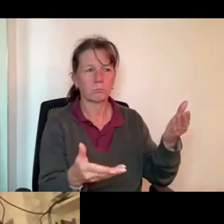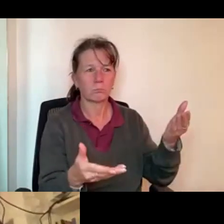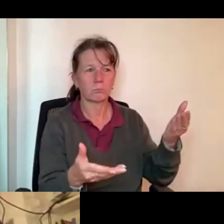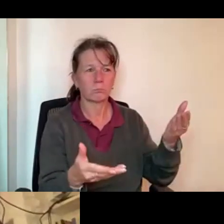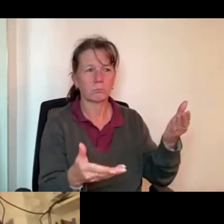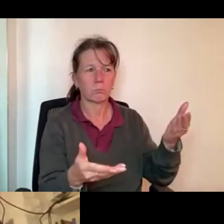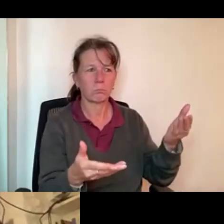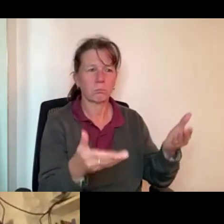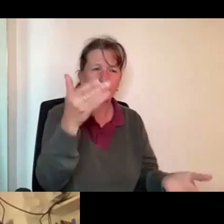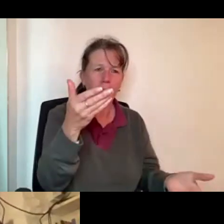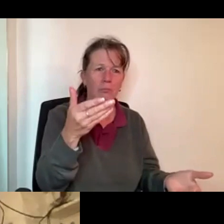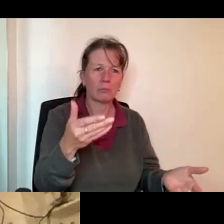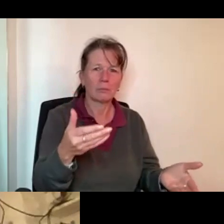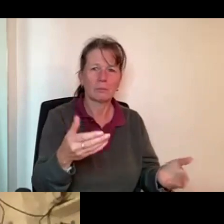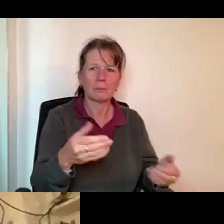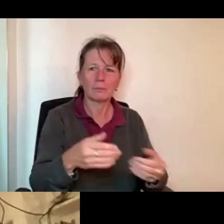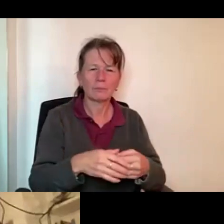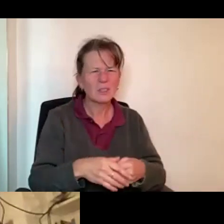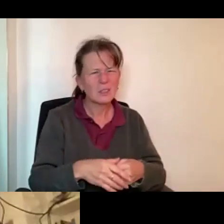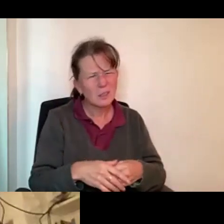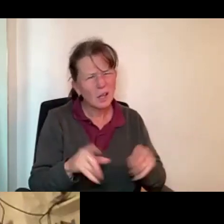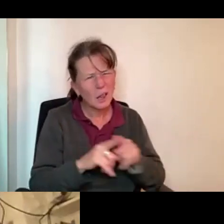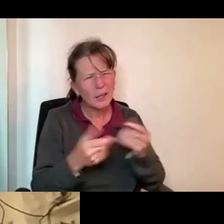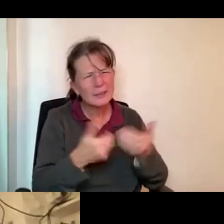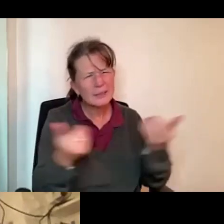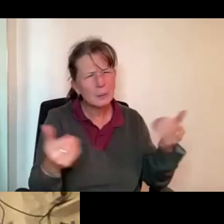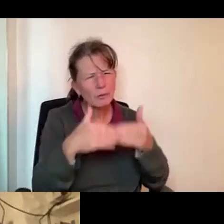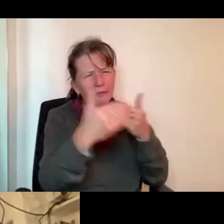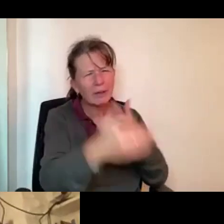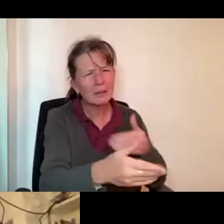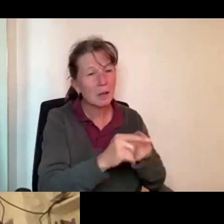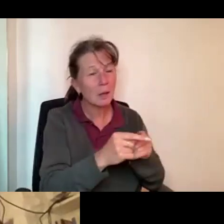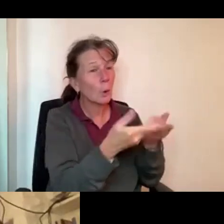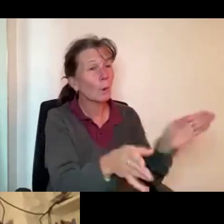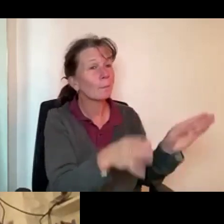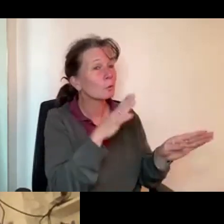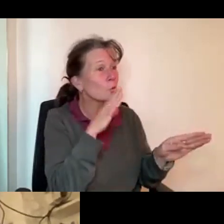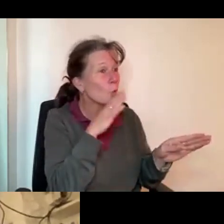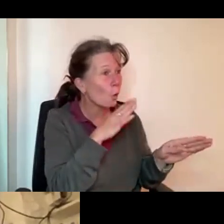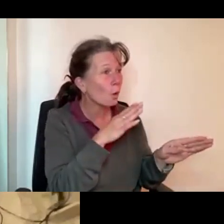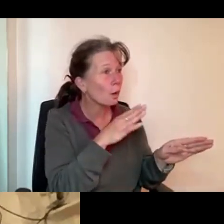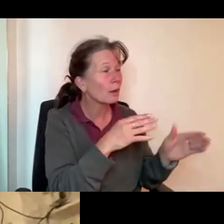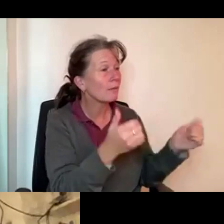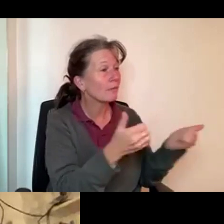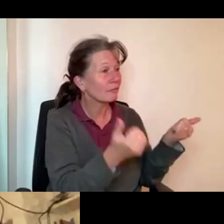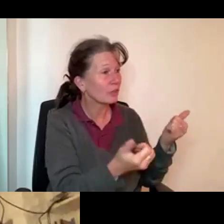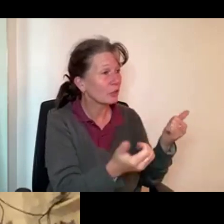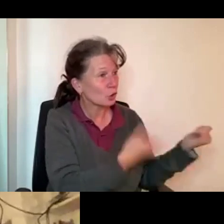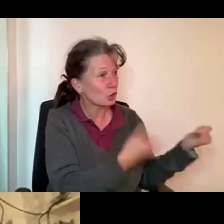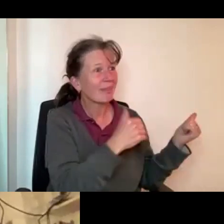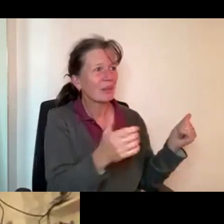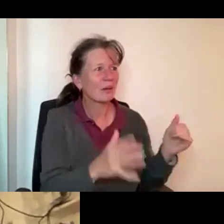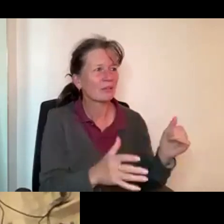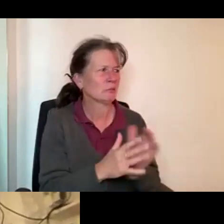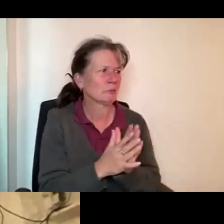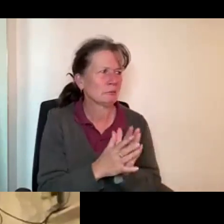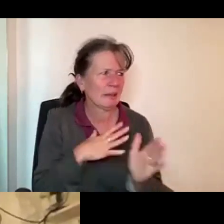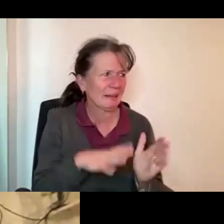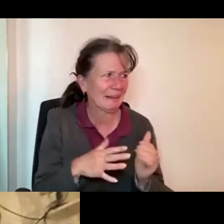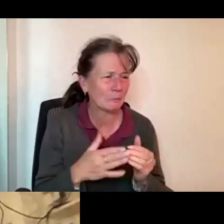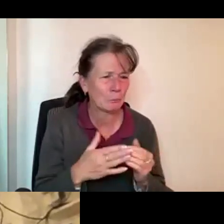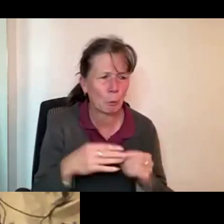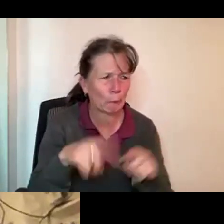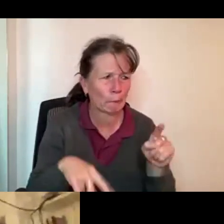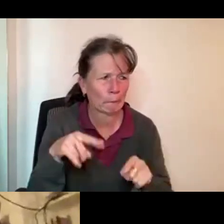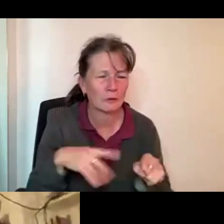a sort of separate phase? You do the open call has happened, and then you have to sort of supplement the pool of people that you have.